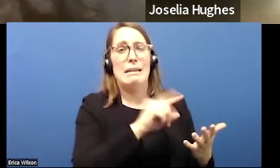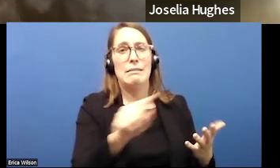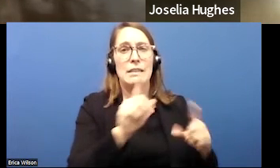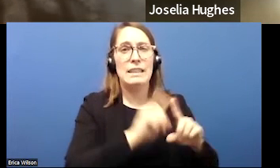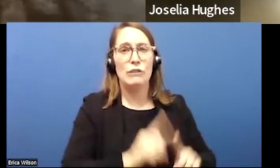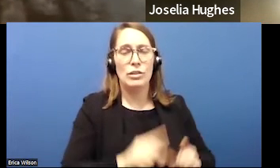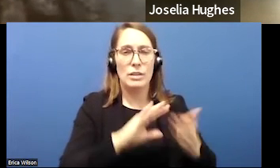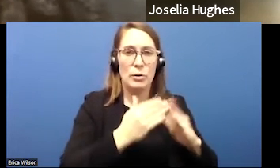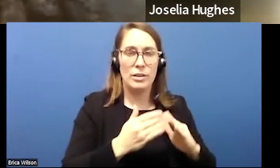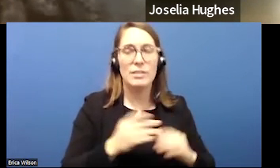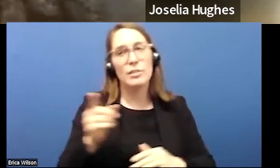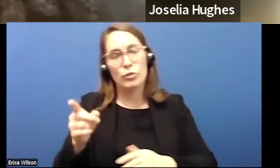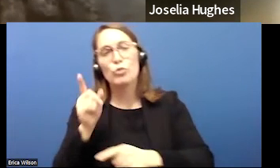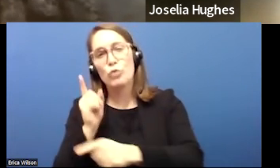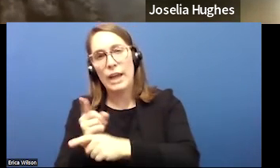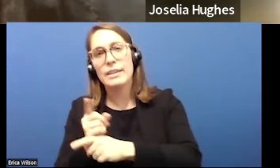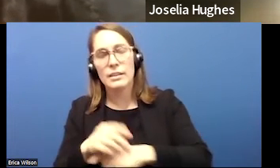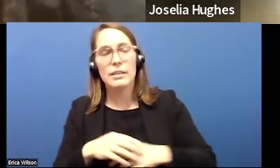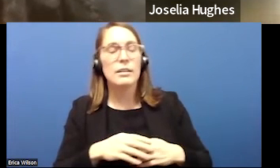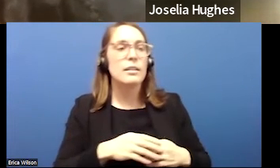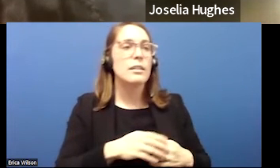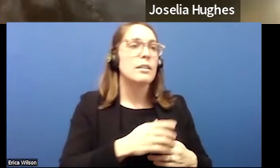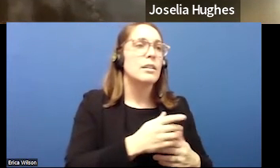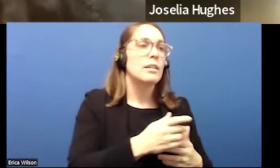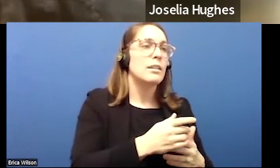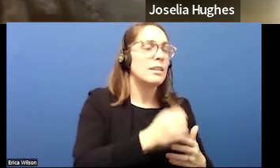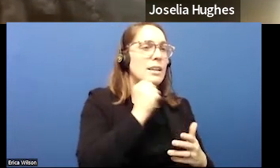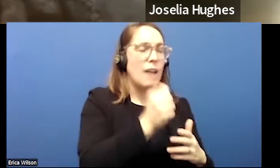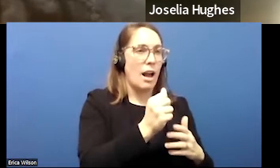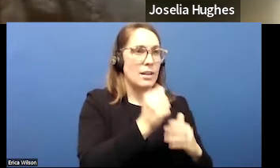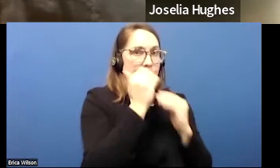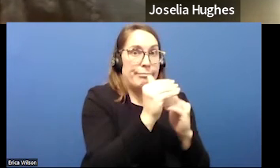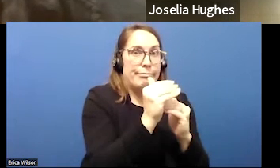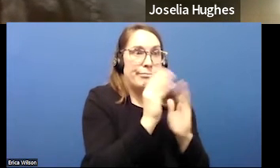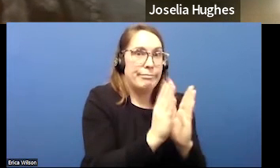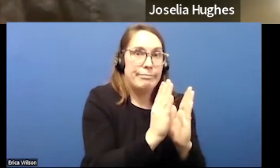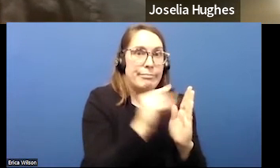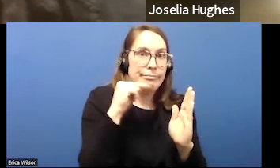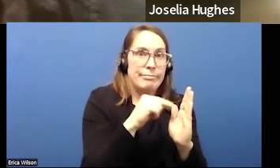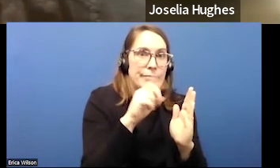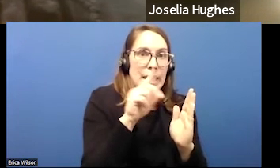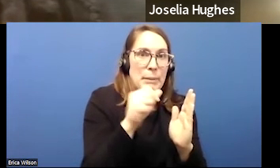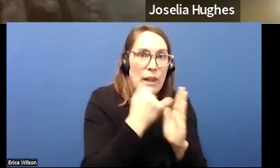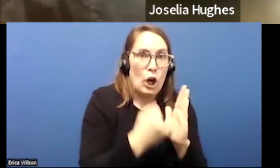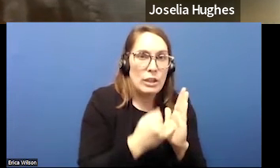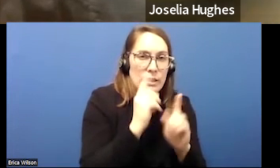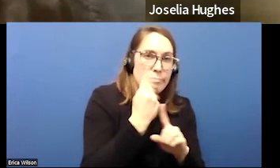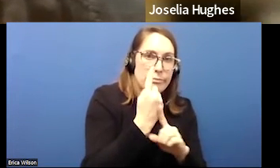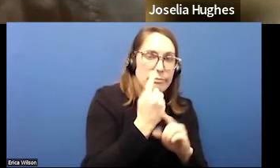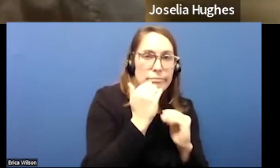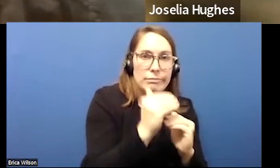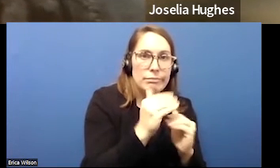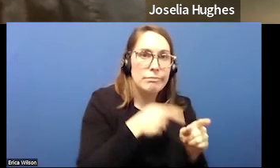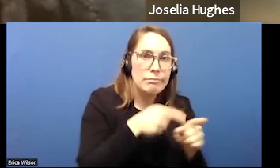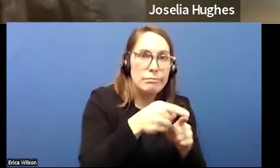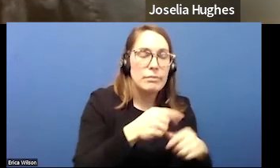in a lot of communities Right. of people, like it's not an isolated disability arts or